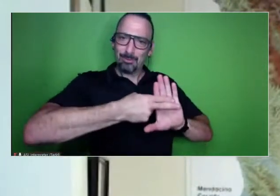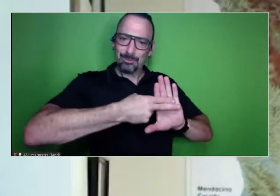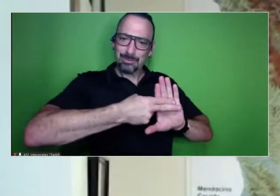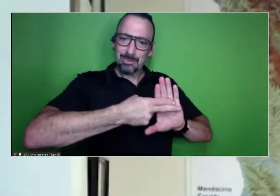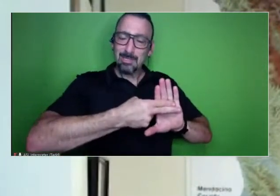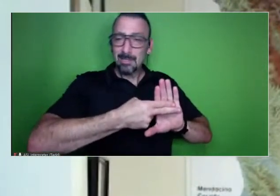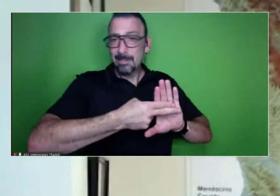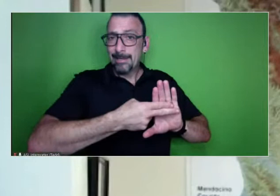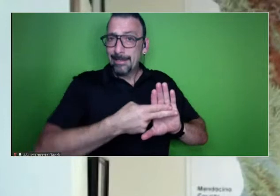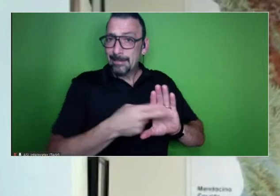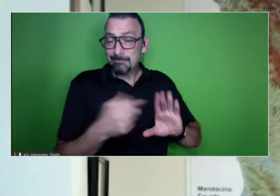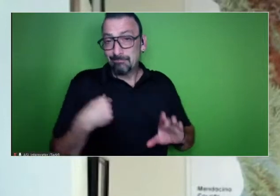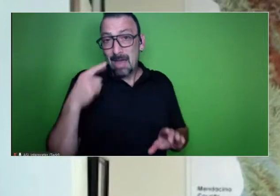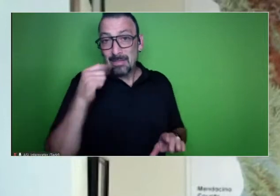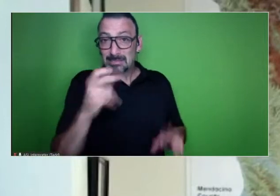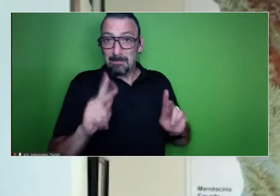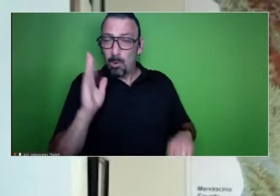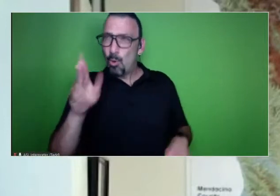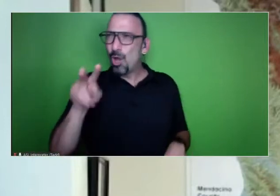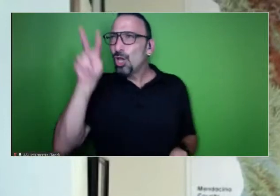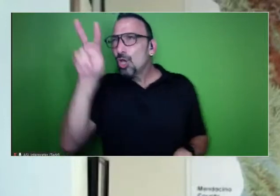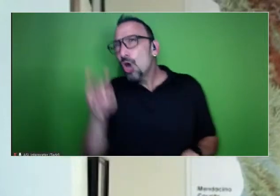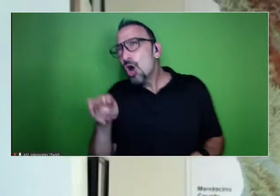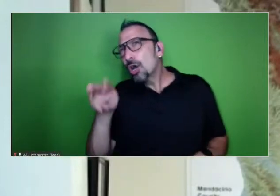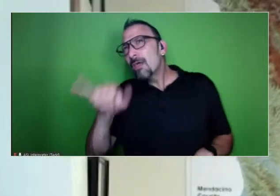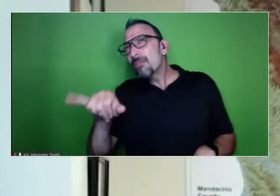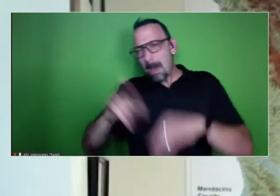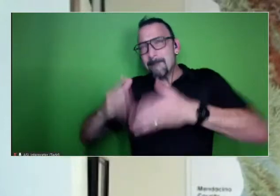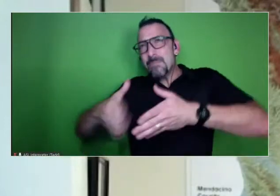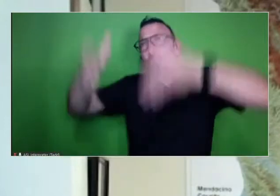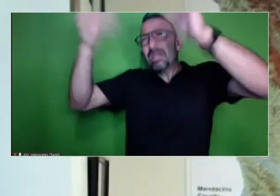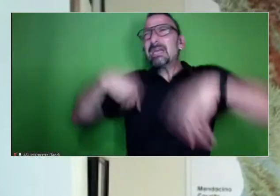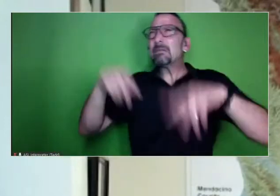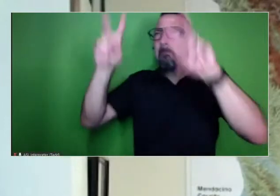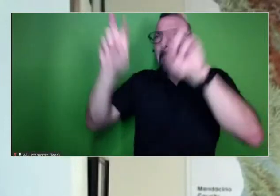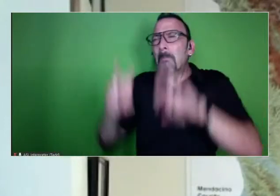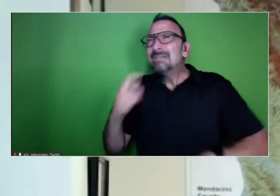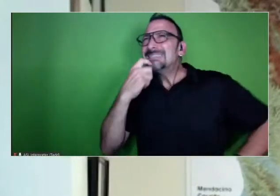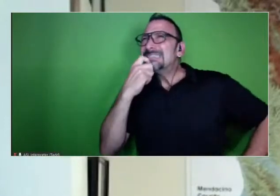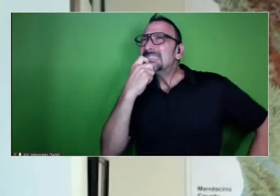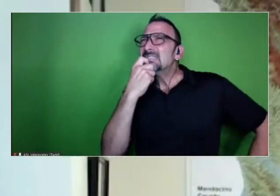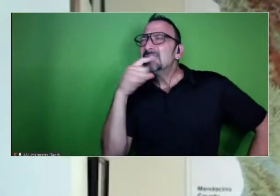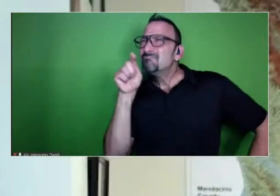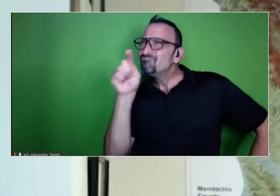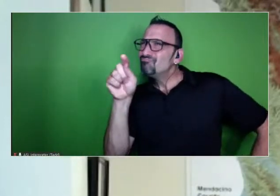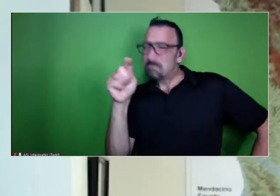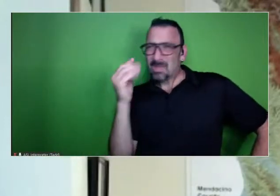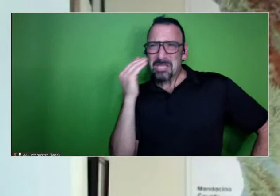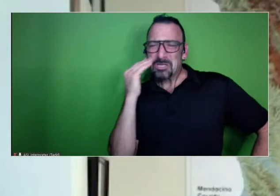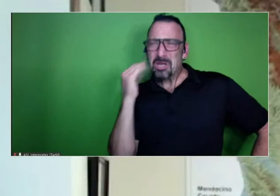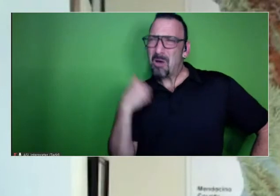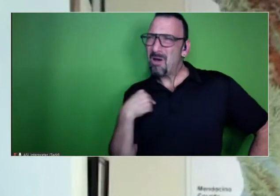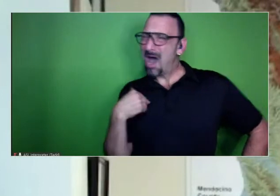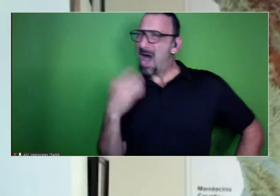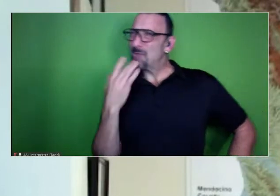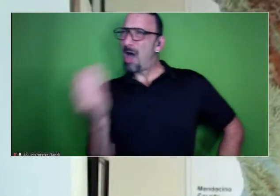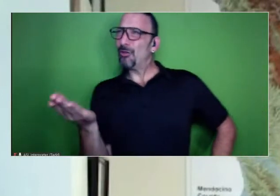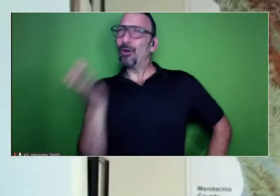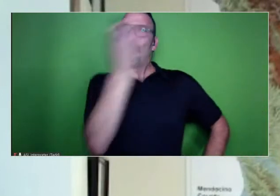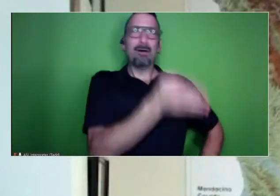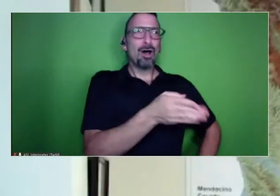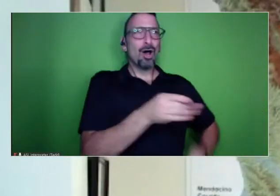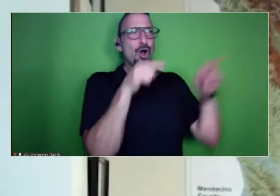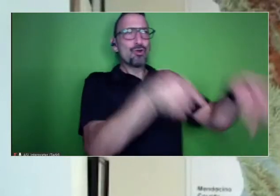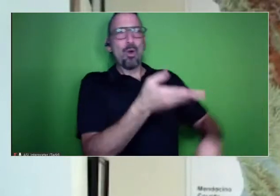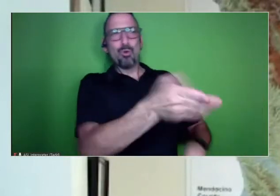those buildings and say, I can find another place to go. Some will say, I